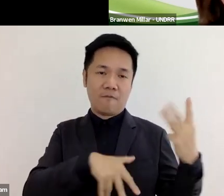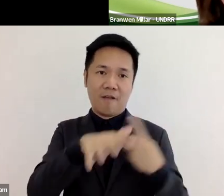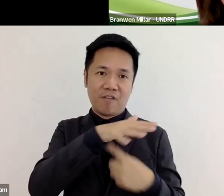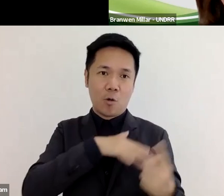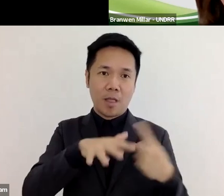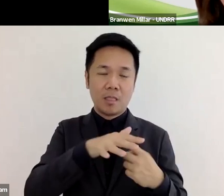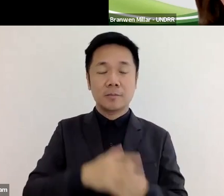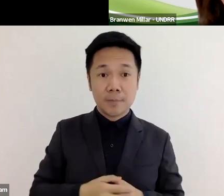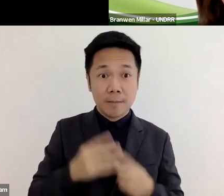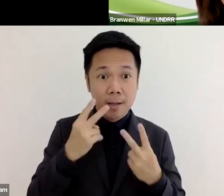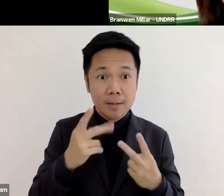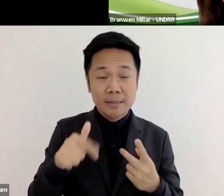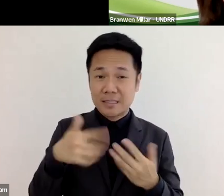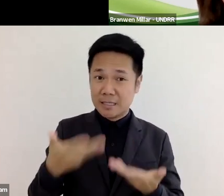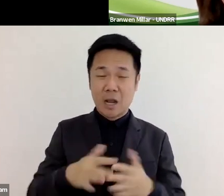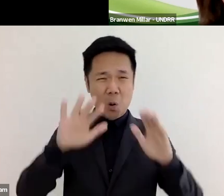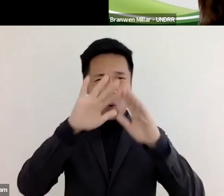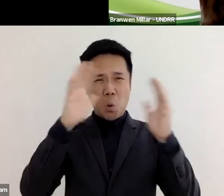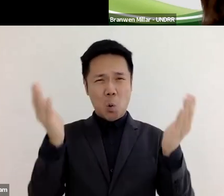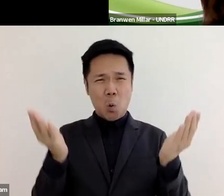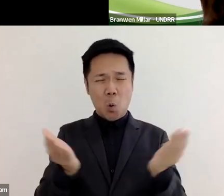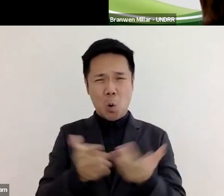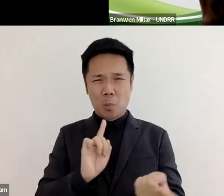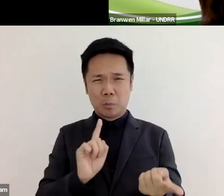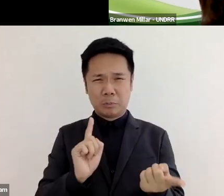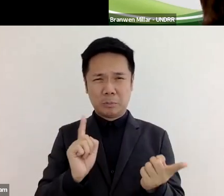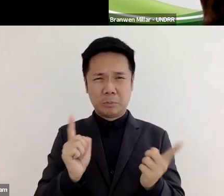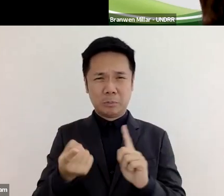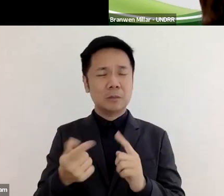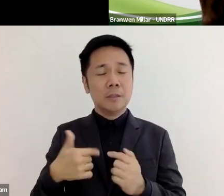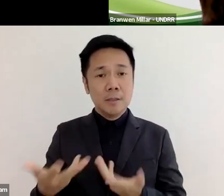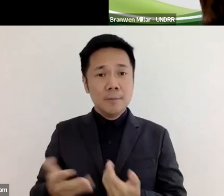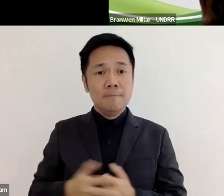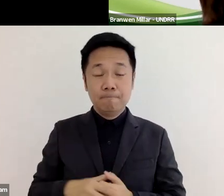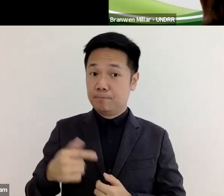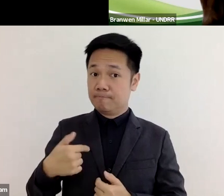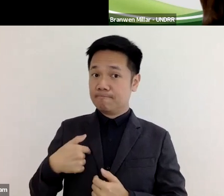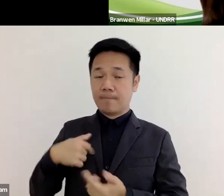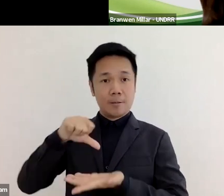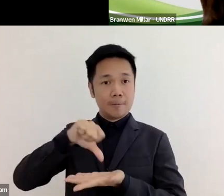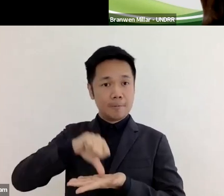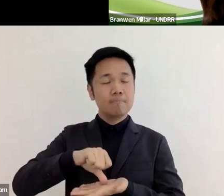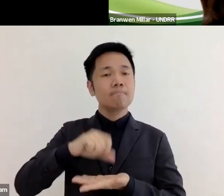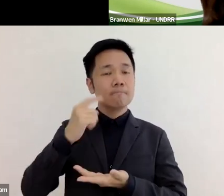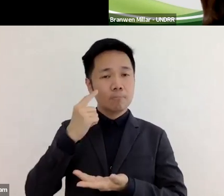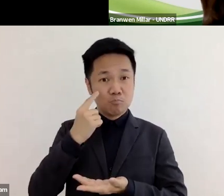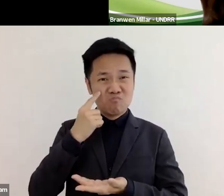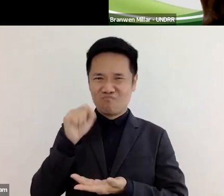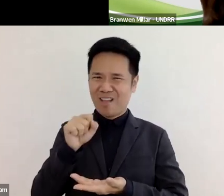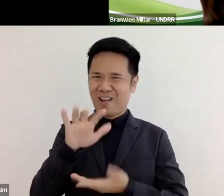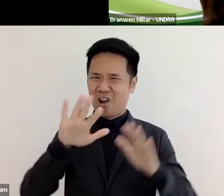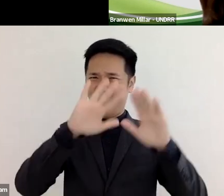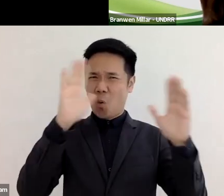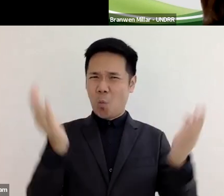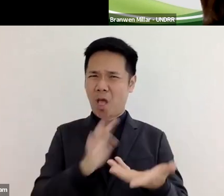global response to the climate change and environment problem, we strongly believe that these international crises